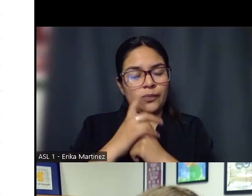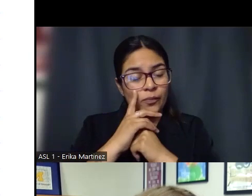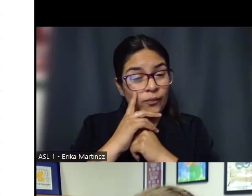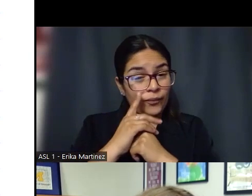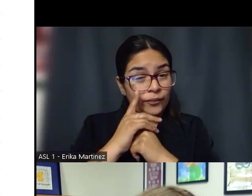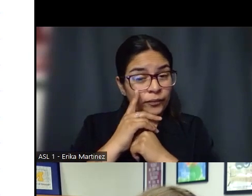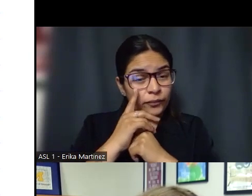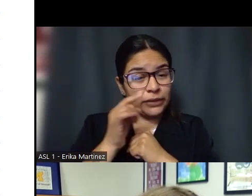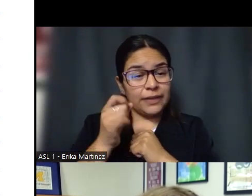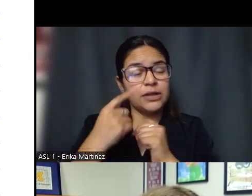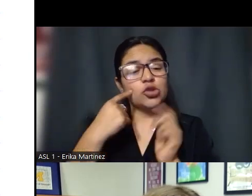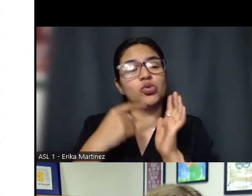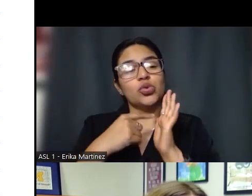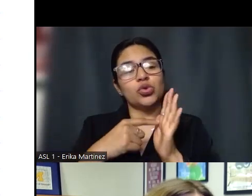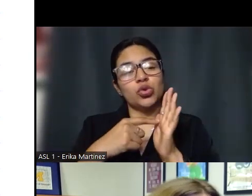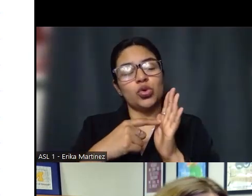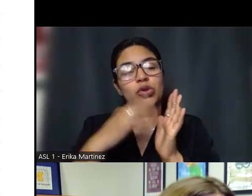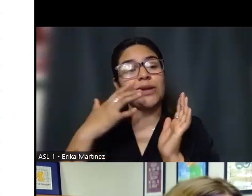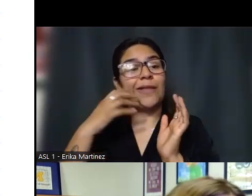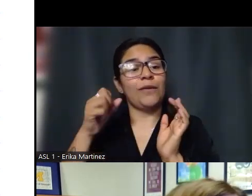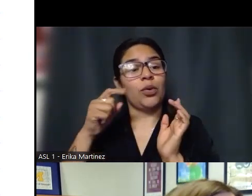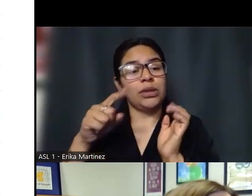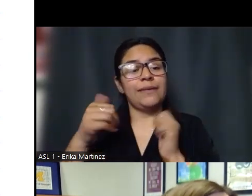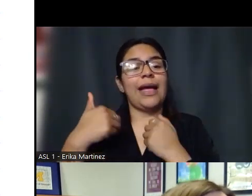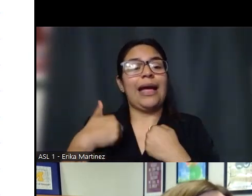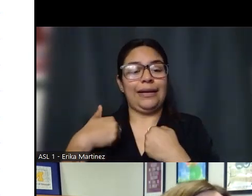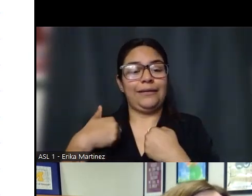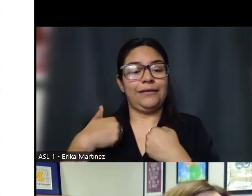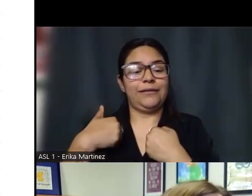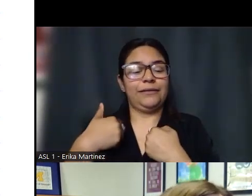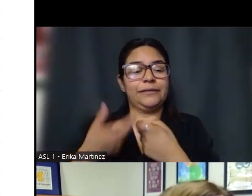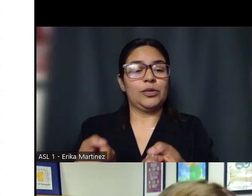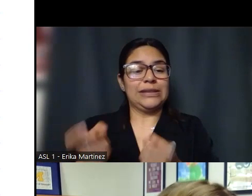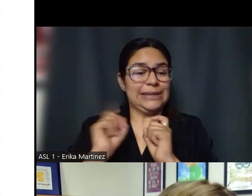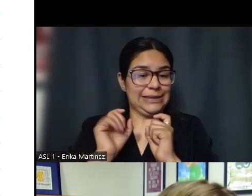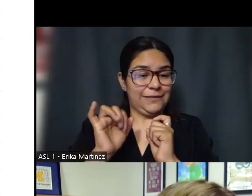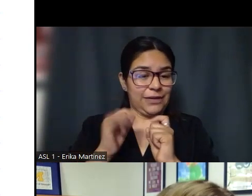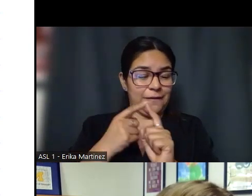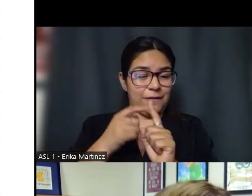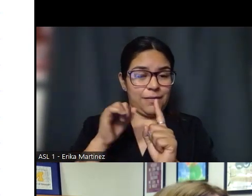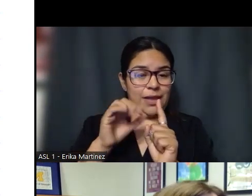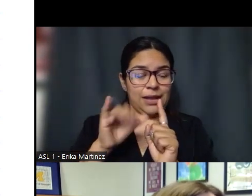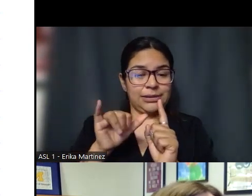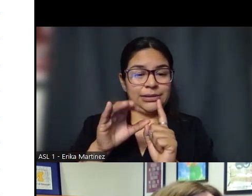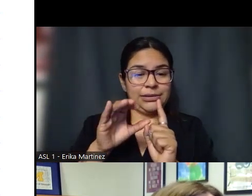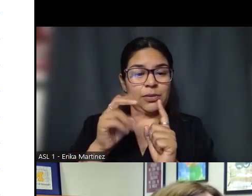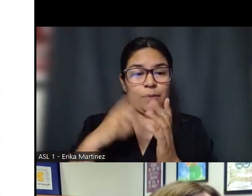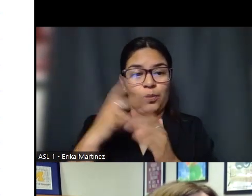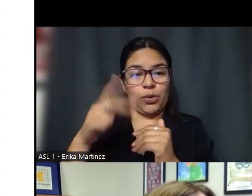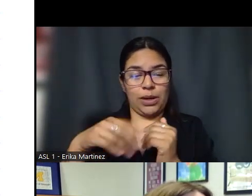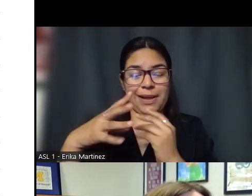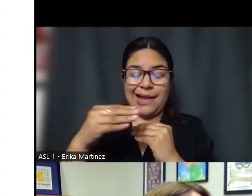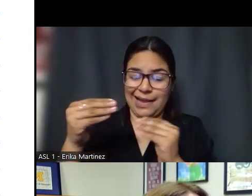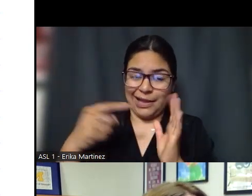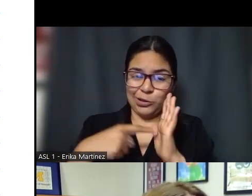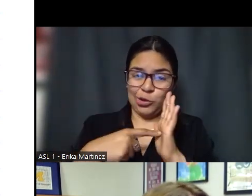This slide shows you the amount California has received through the VOCA Victim Assistance Program, and it